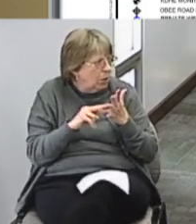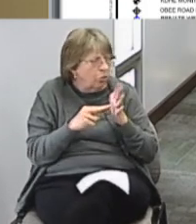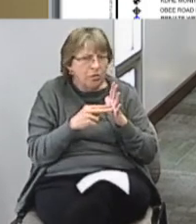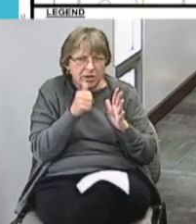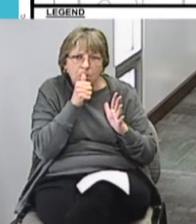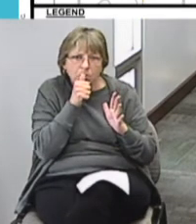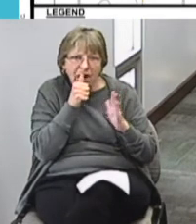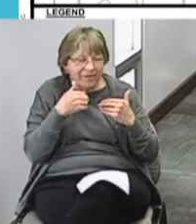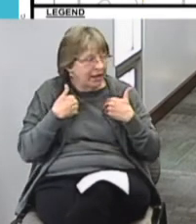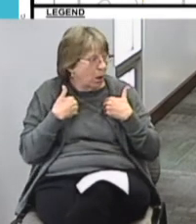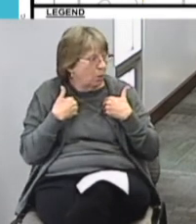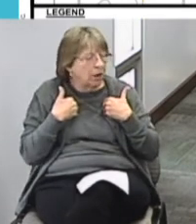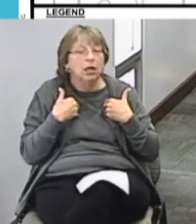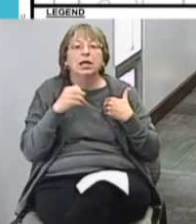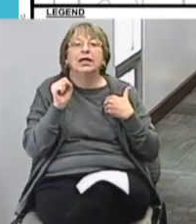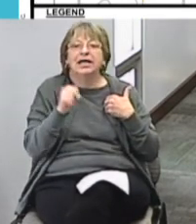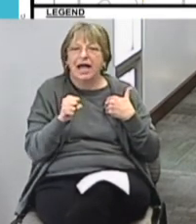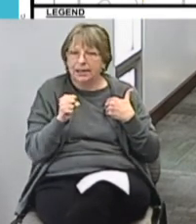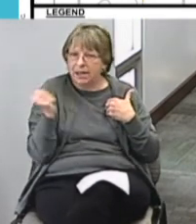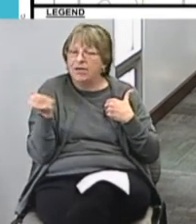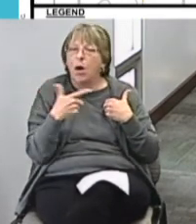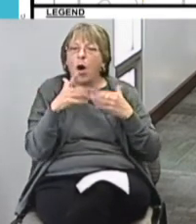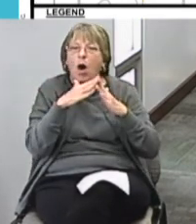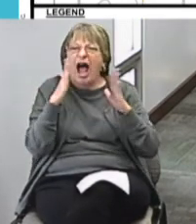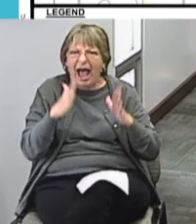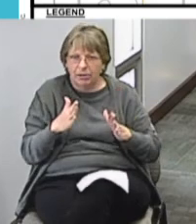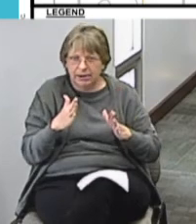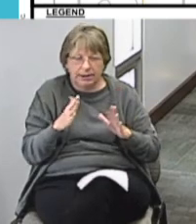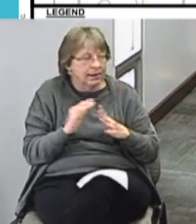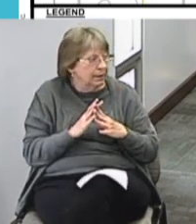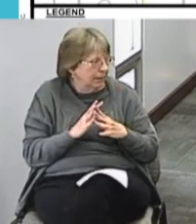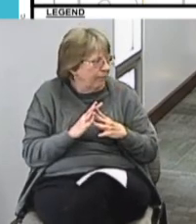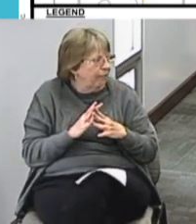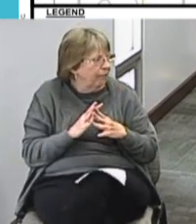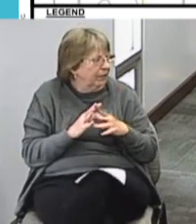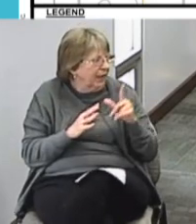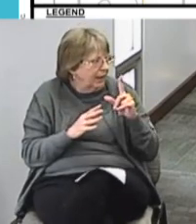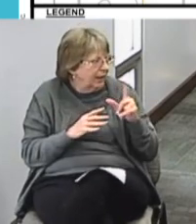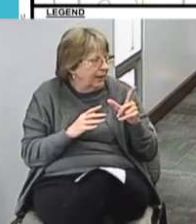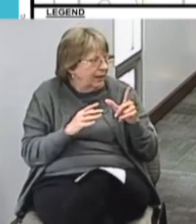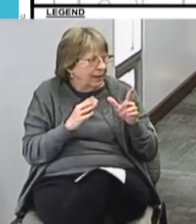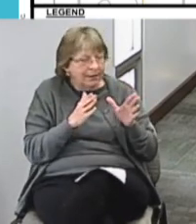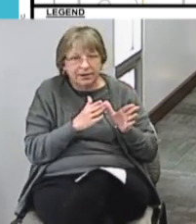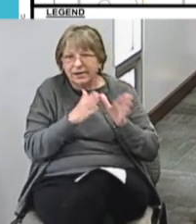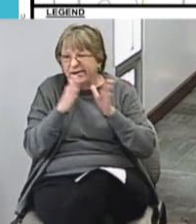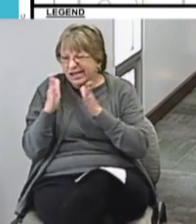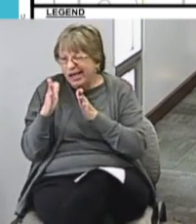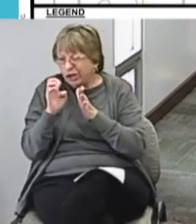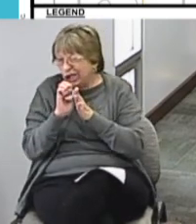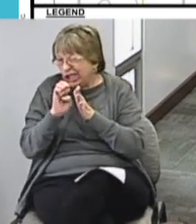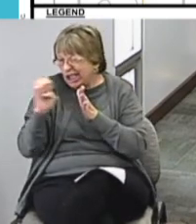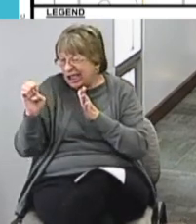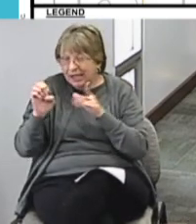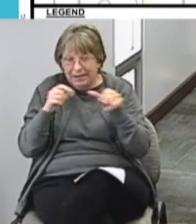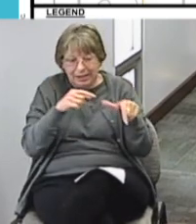They are, yes. Yeah, those are all houses people That's right. live in out That's there. located just east Yeah. of the Superfund